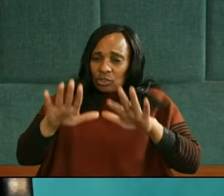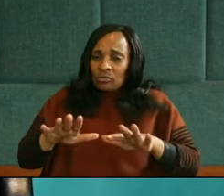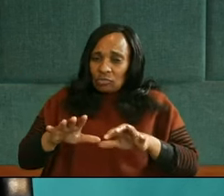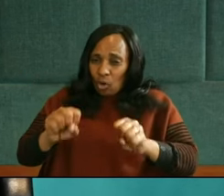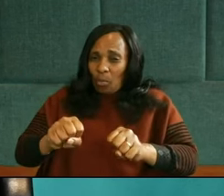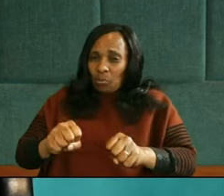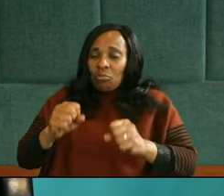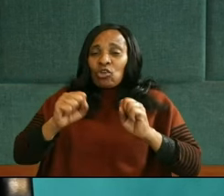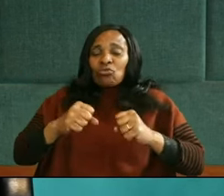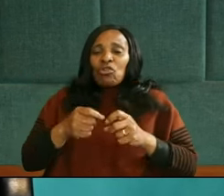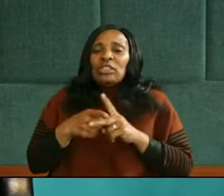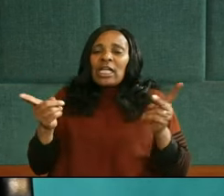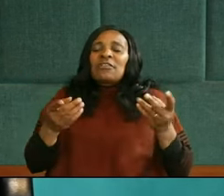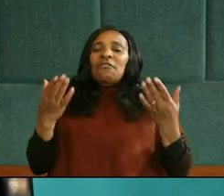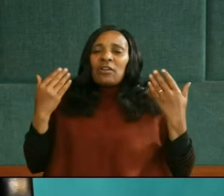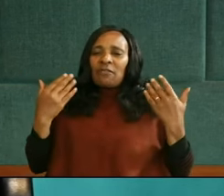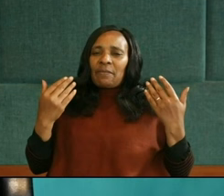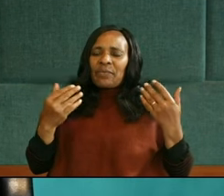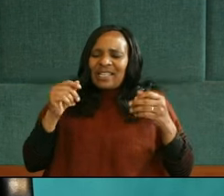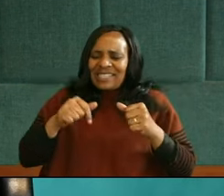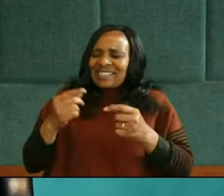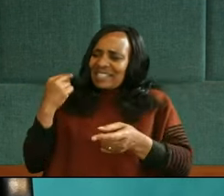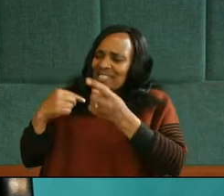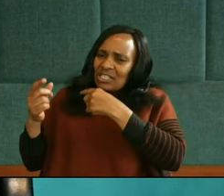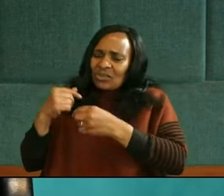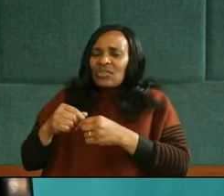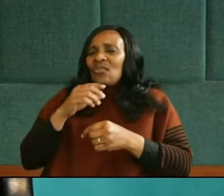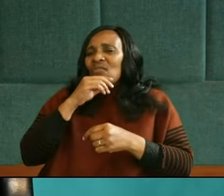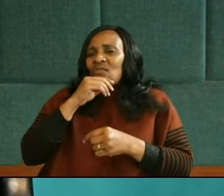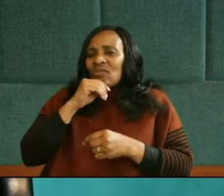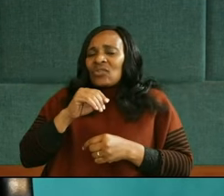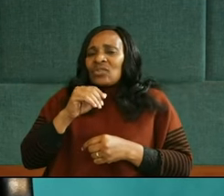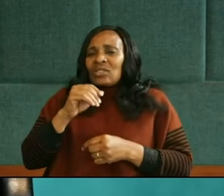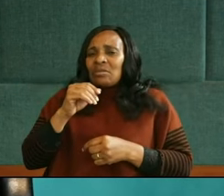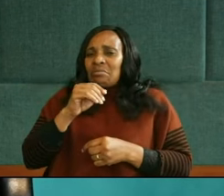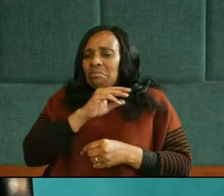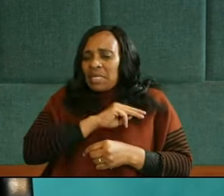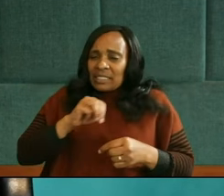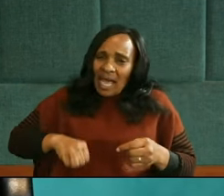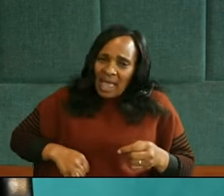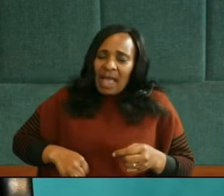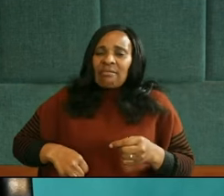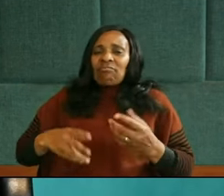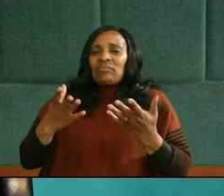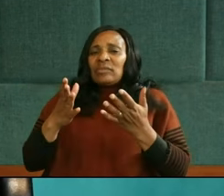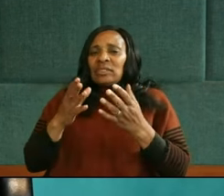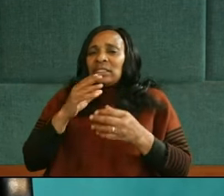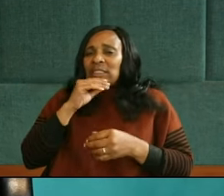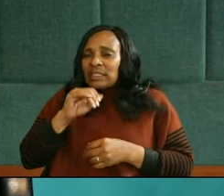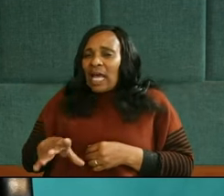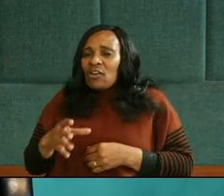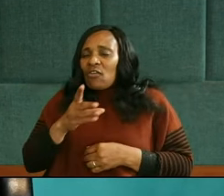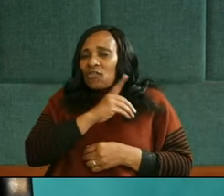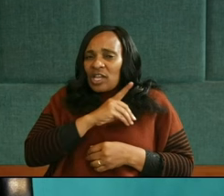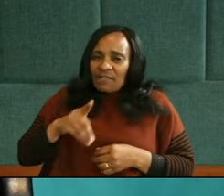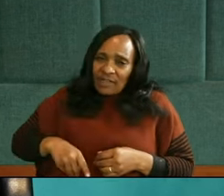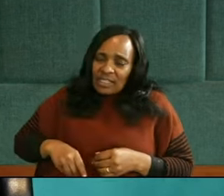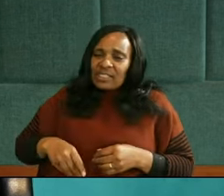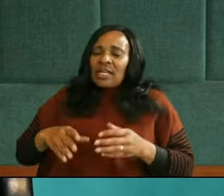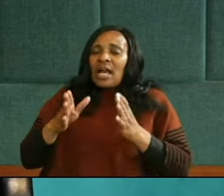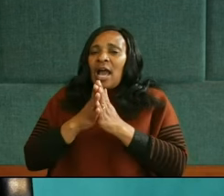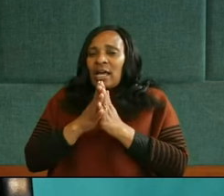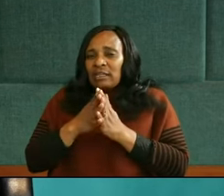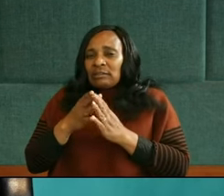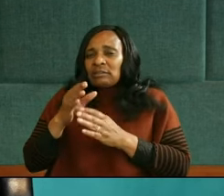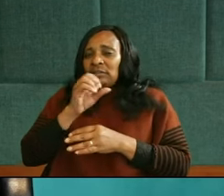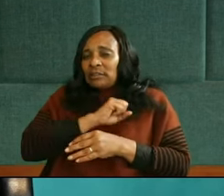genealogy of Jesus, the Messiah, the son of David, the son of Abraham. Abraham was the father of Isaac, Isaac